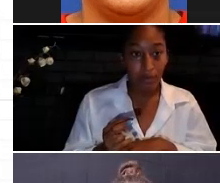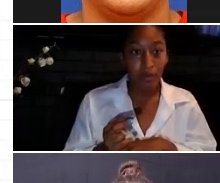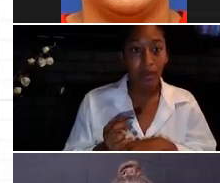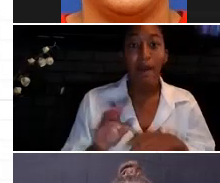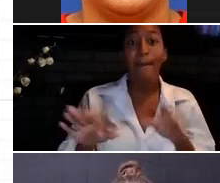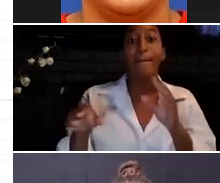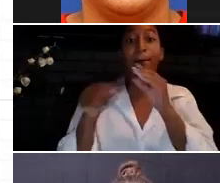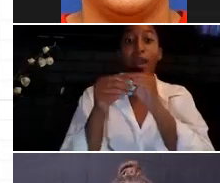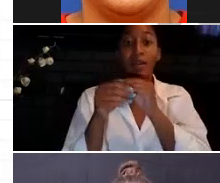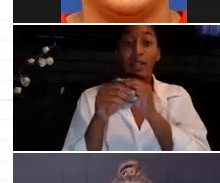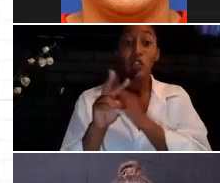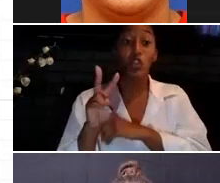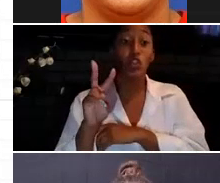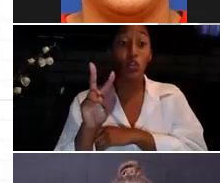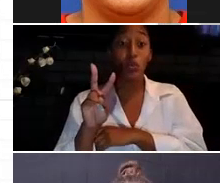2A